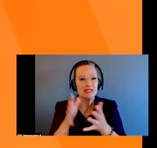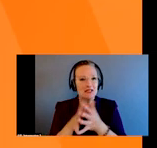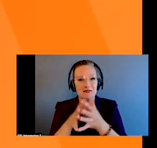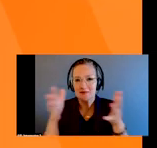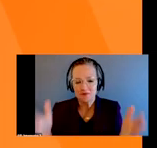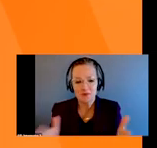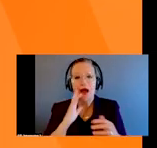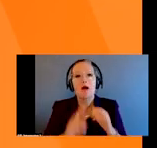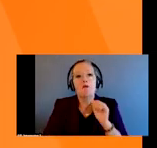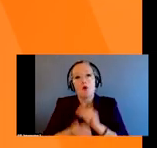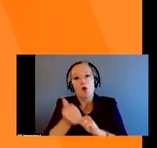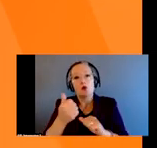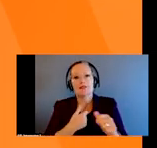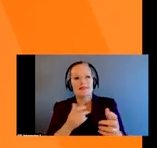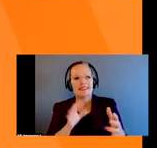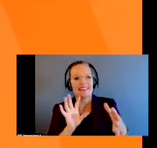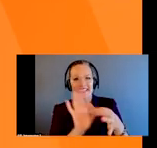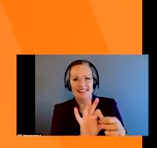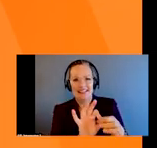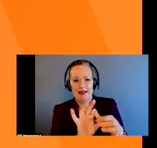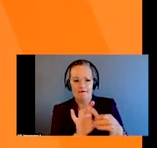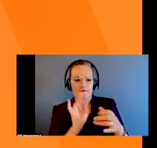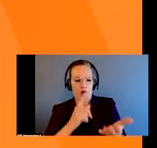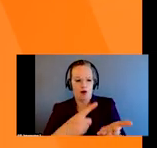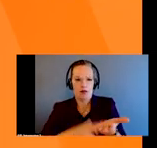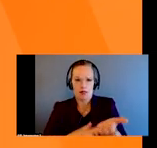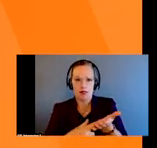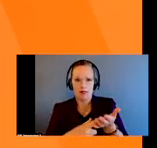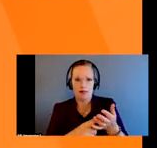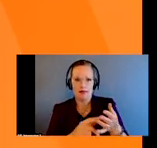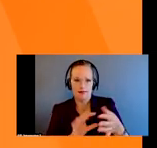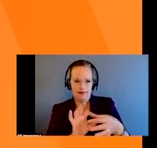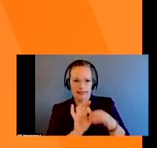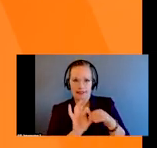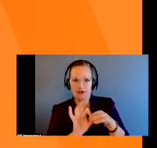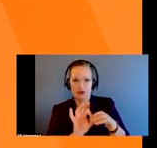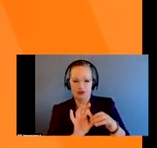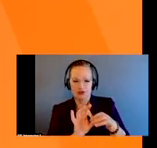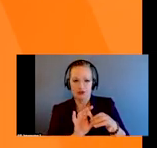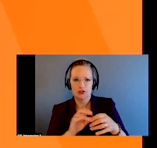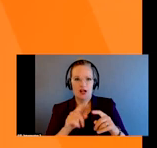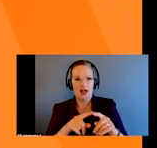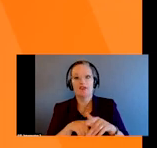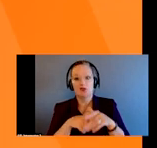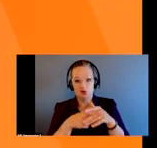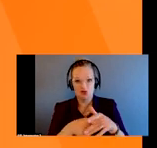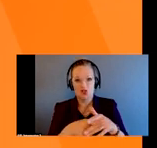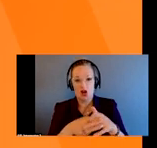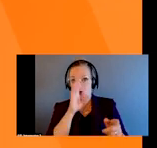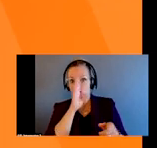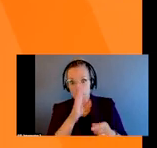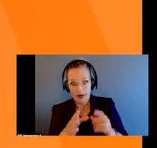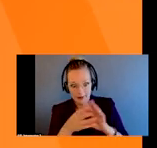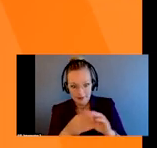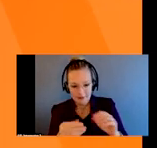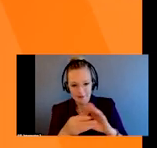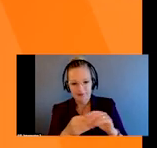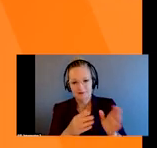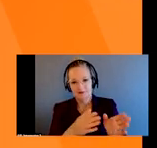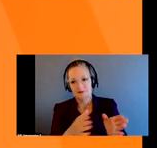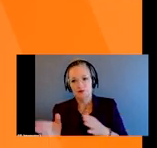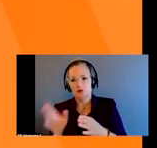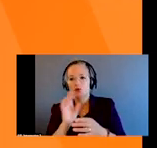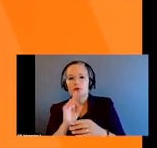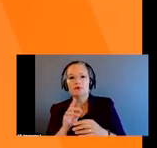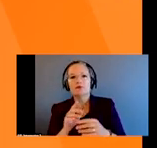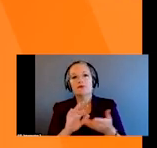conversation. So I've joined a conversation, we've gone back and forth a few times, and then I'm into the direct messages, which is like how I would want it. I'm just having a